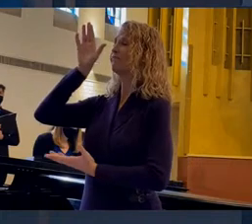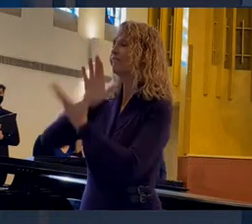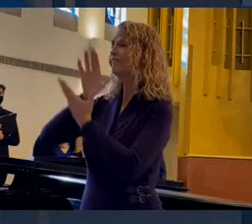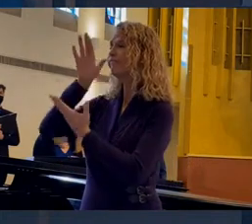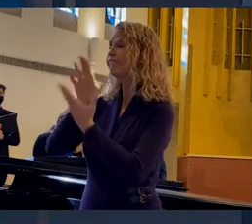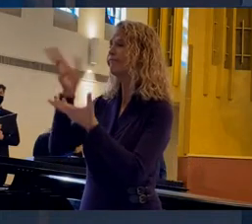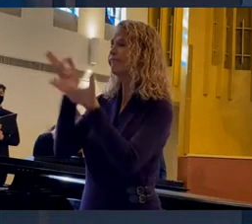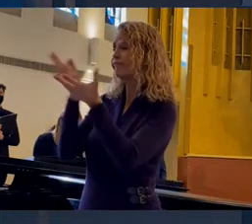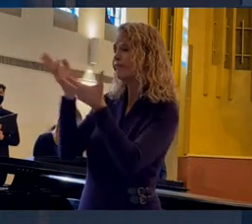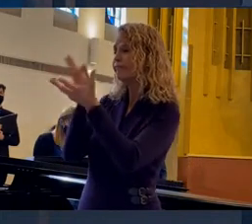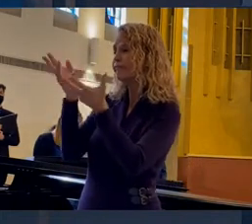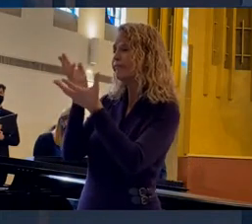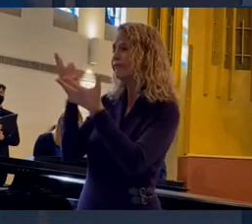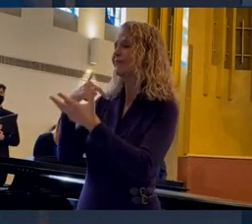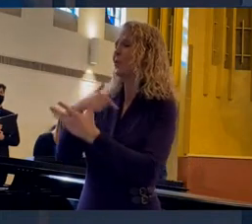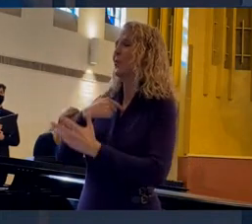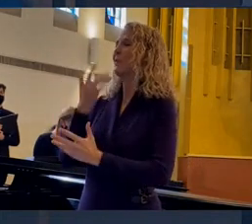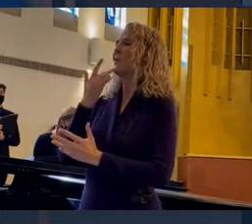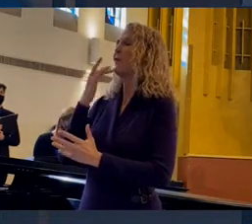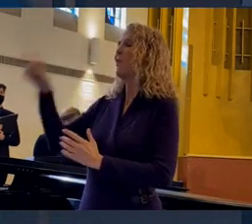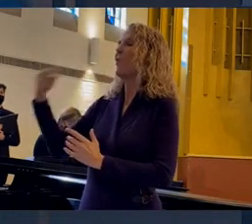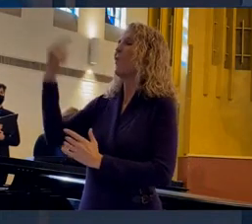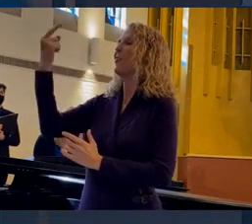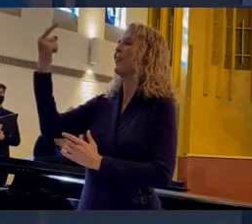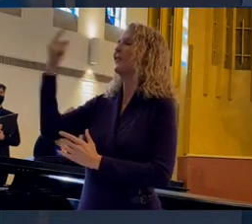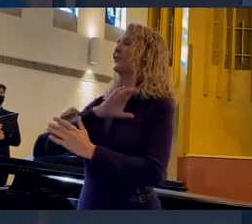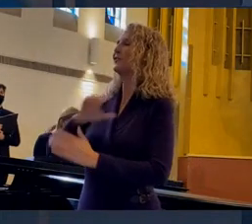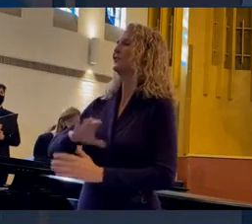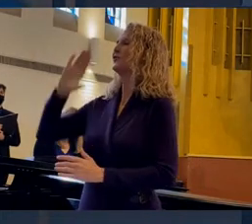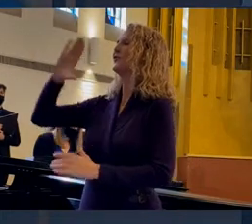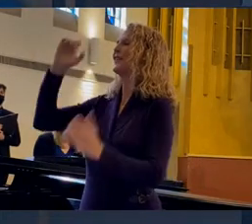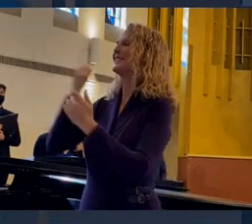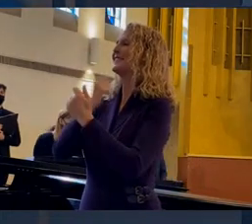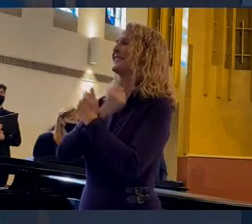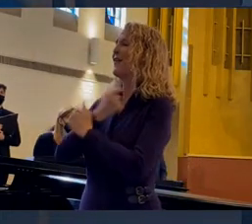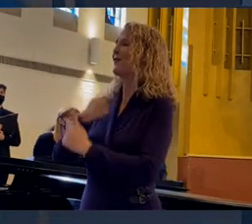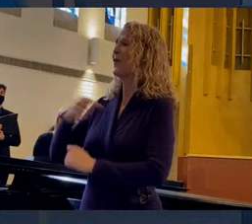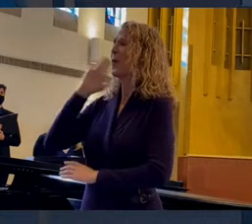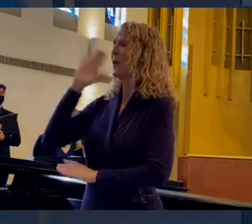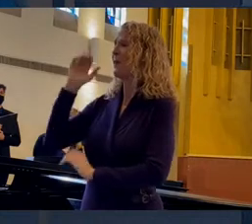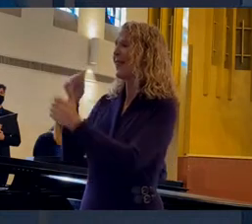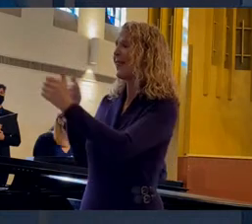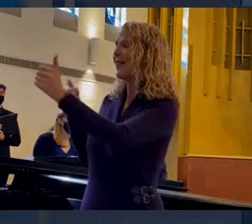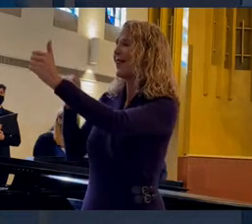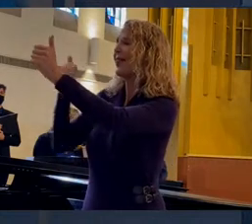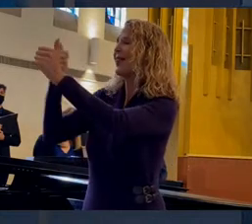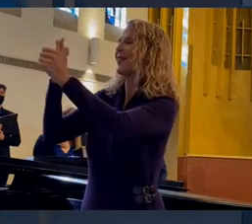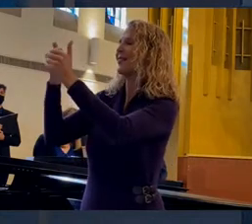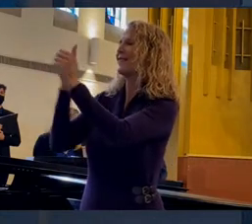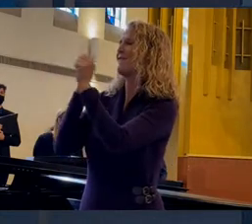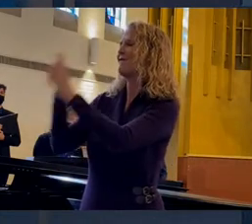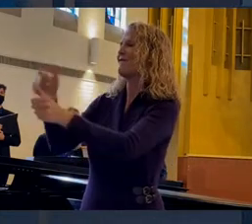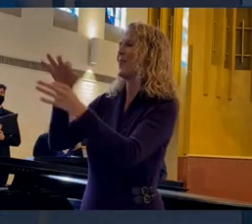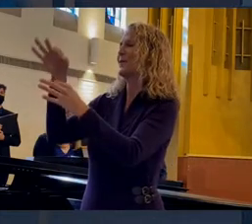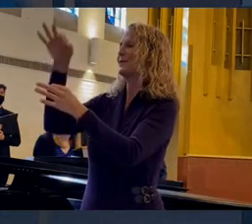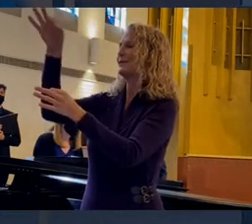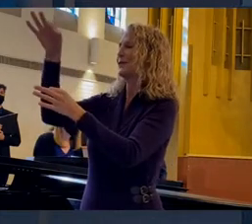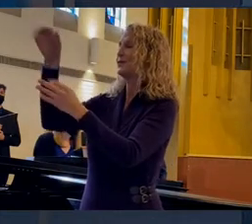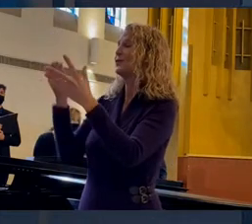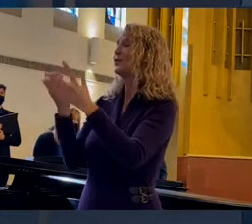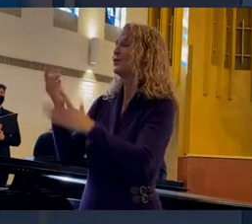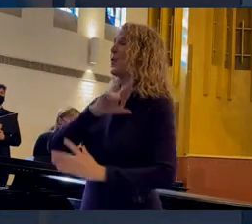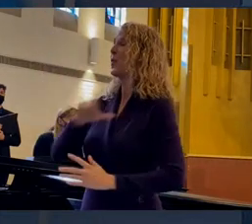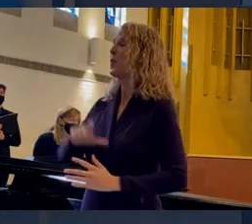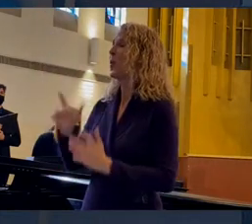that preferring nothing else to the love of Christ, we may hasten to where the Spirit wills to lead us. Through our Lord